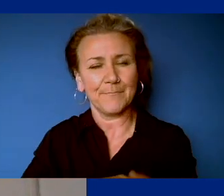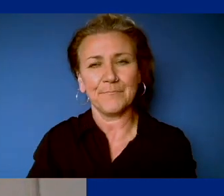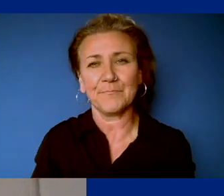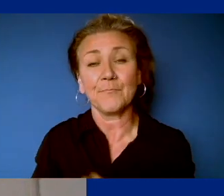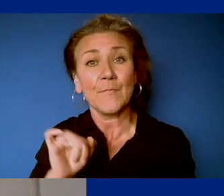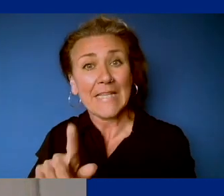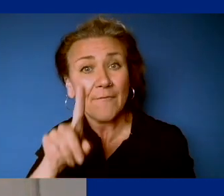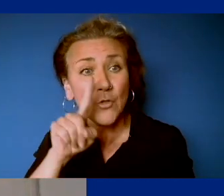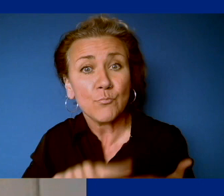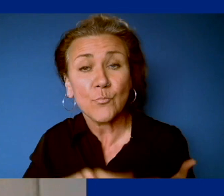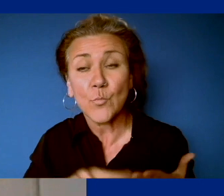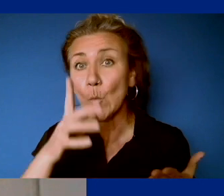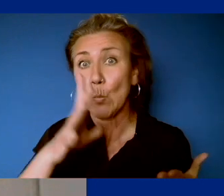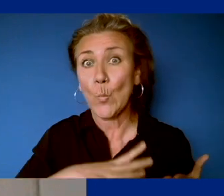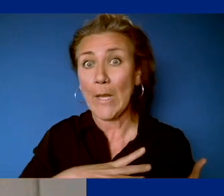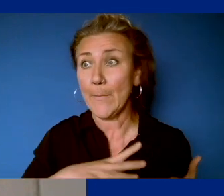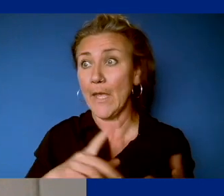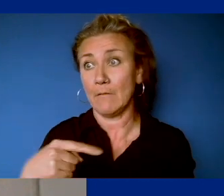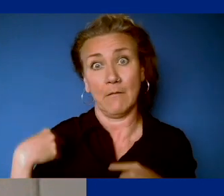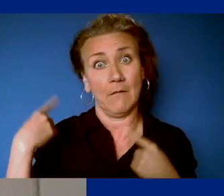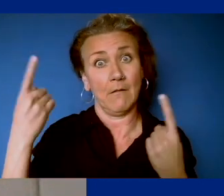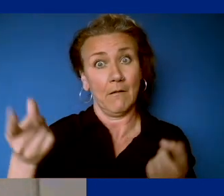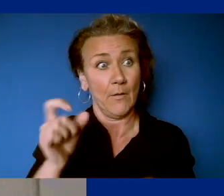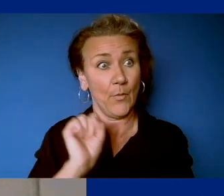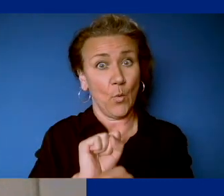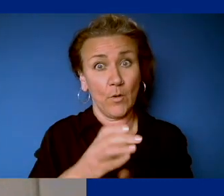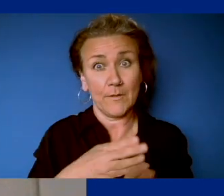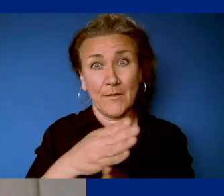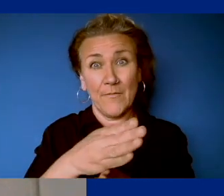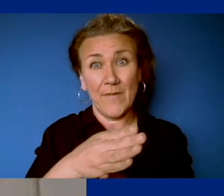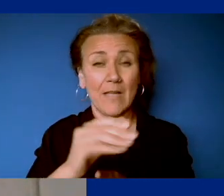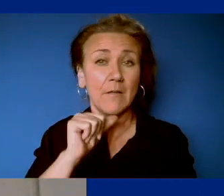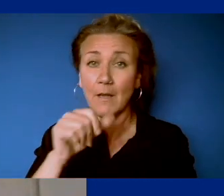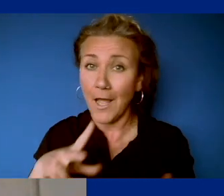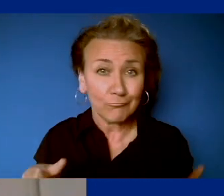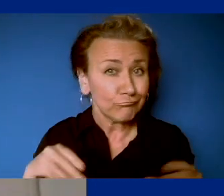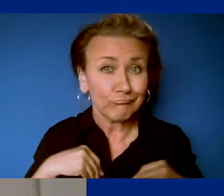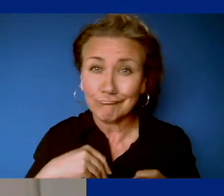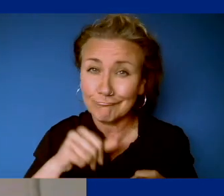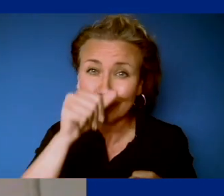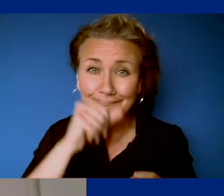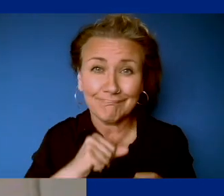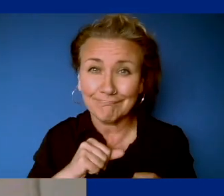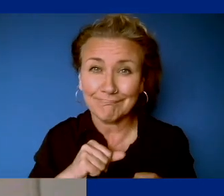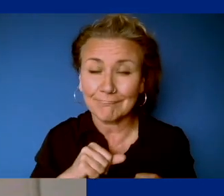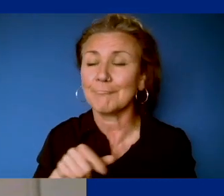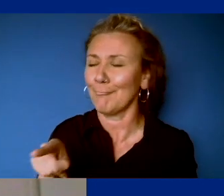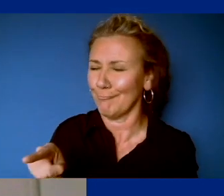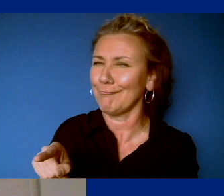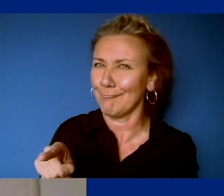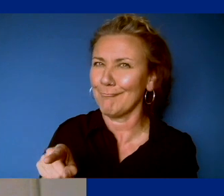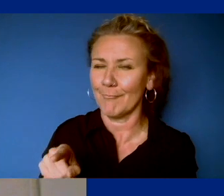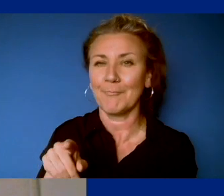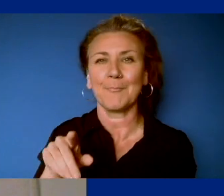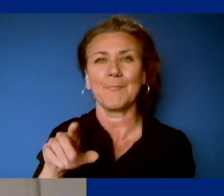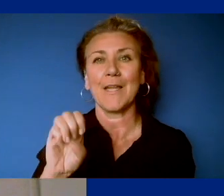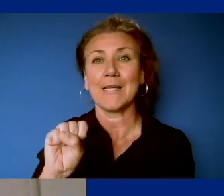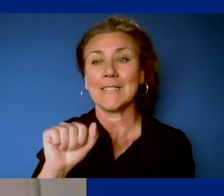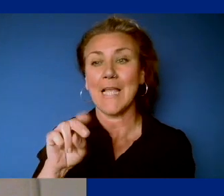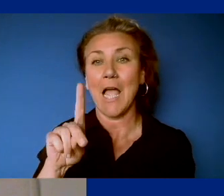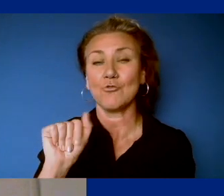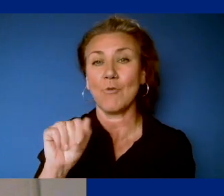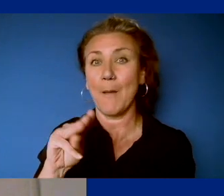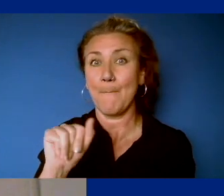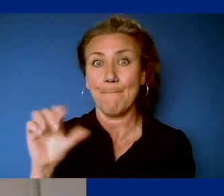quick search will show you some women in the TV news business have not taken this lying down. In June 2019, 56-year-old anchor